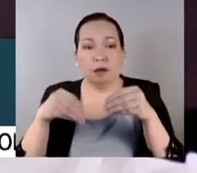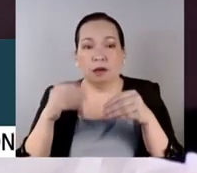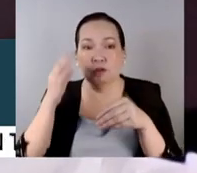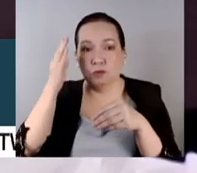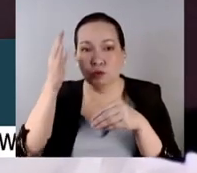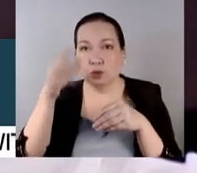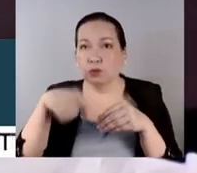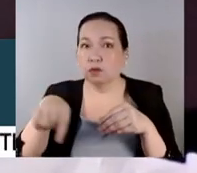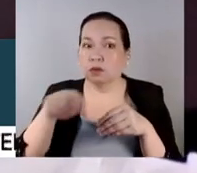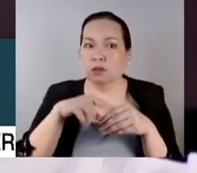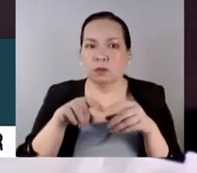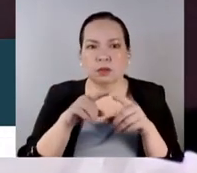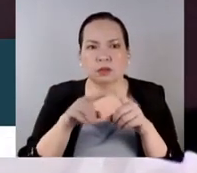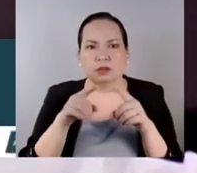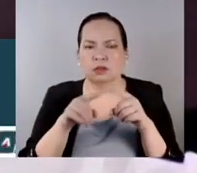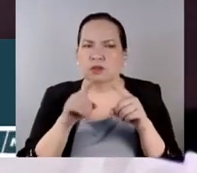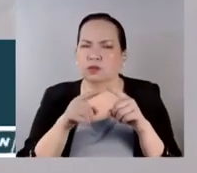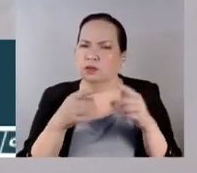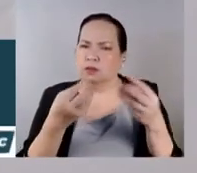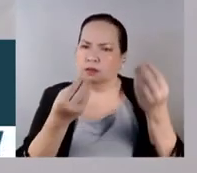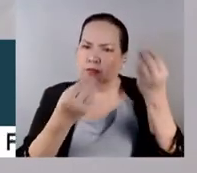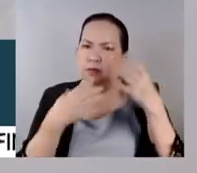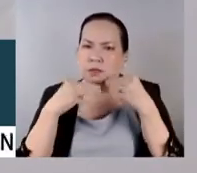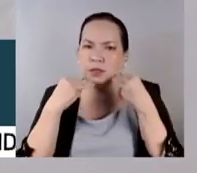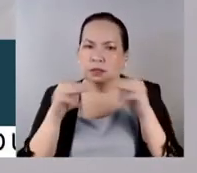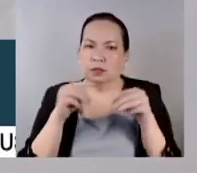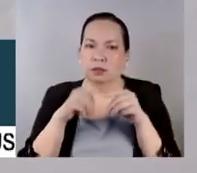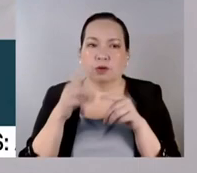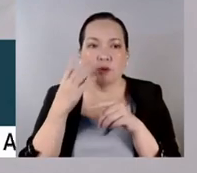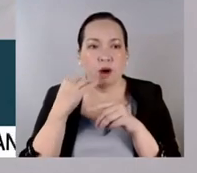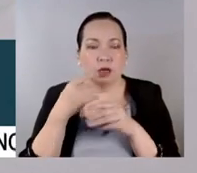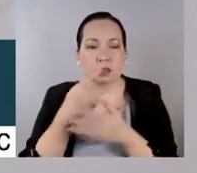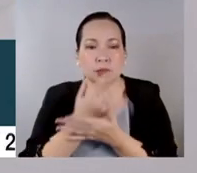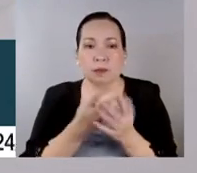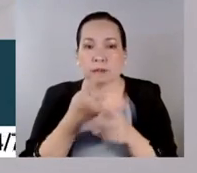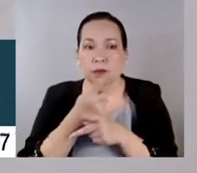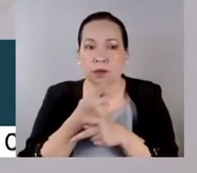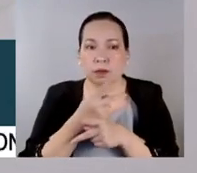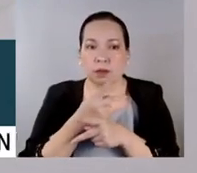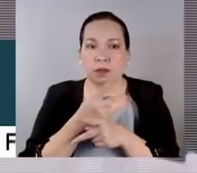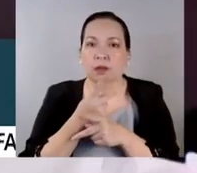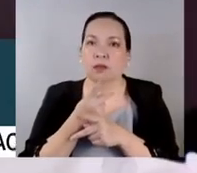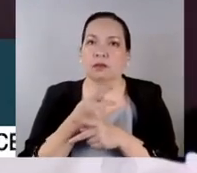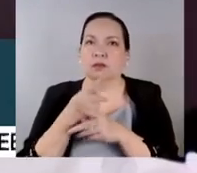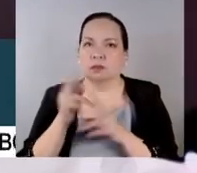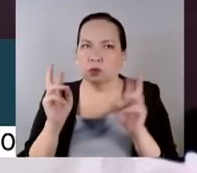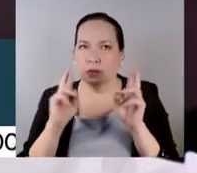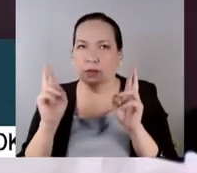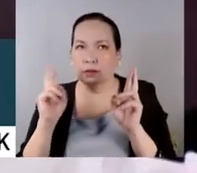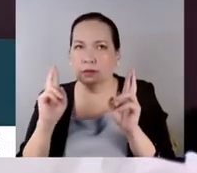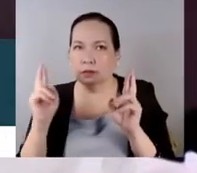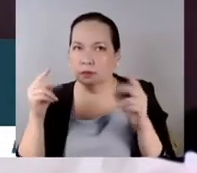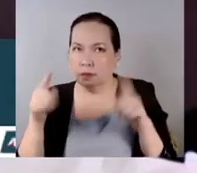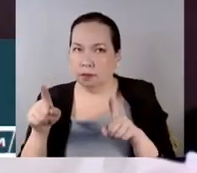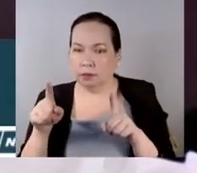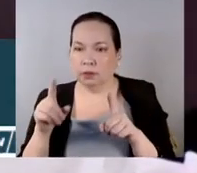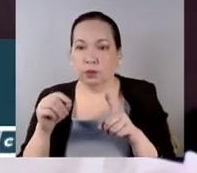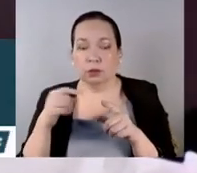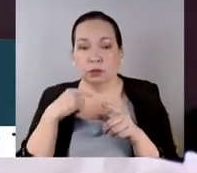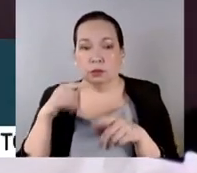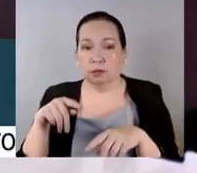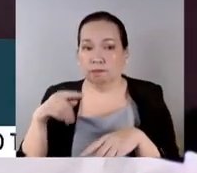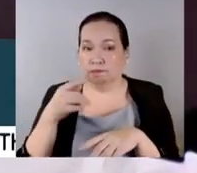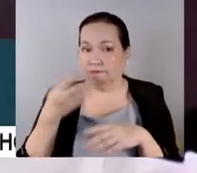saying opposite things. Reason why producers have to remain in a state of readiness. The Prince adds the new deal